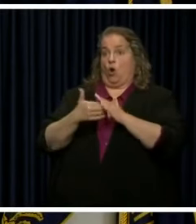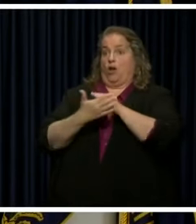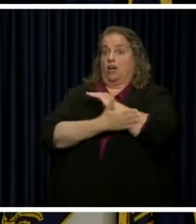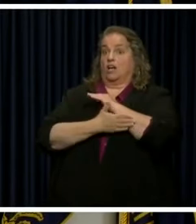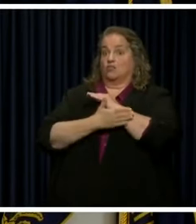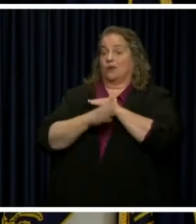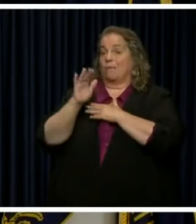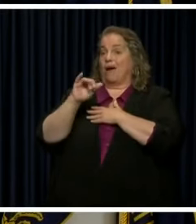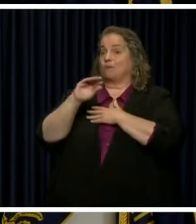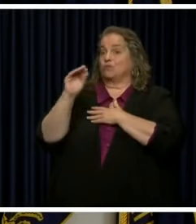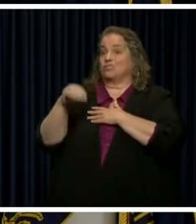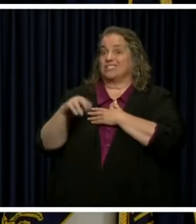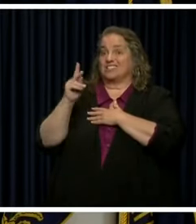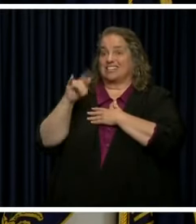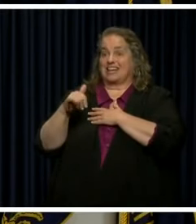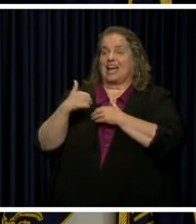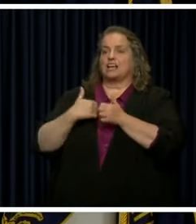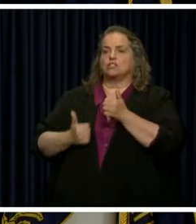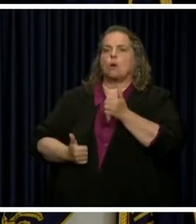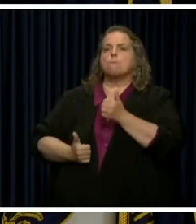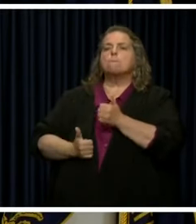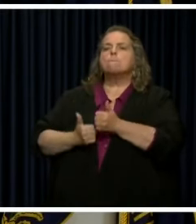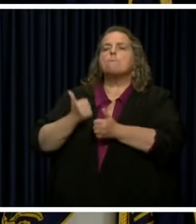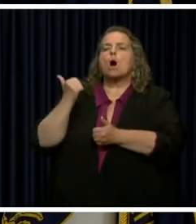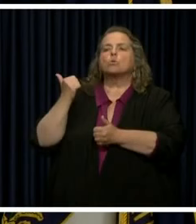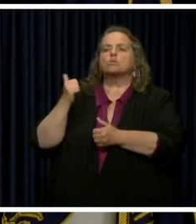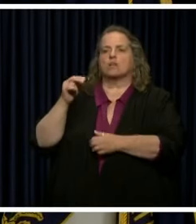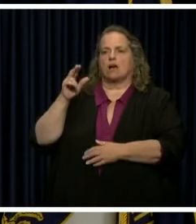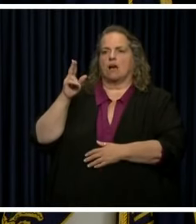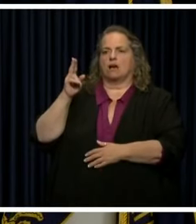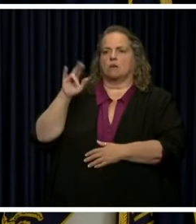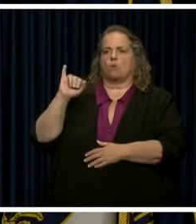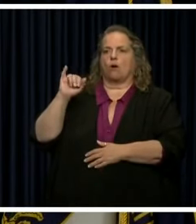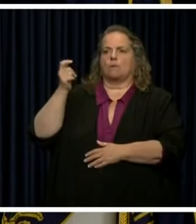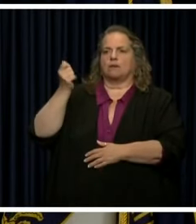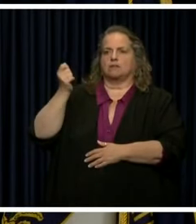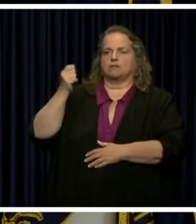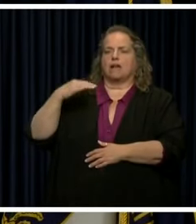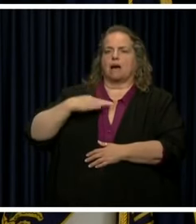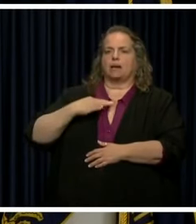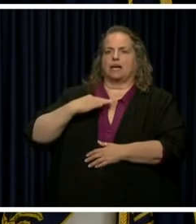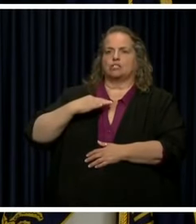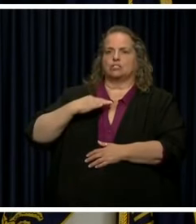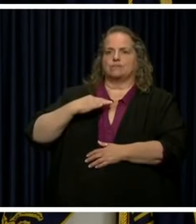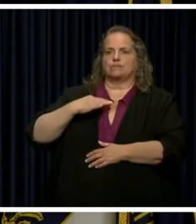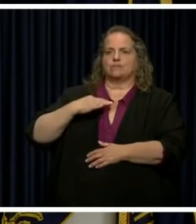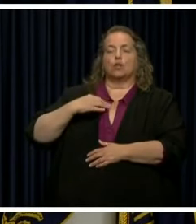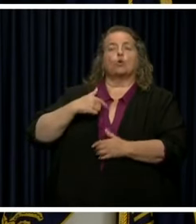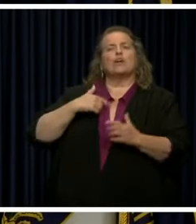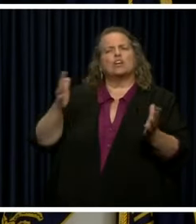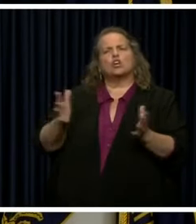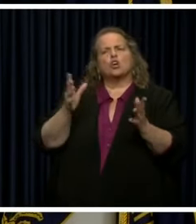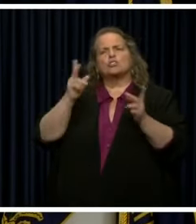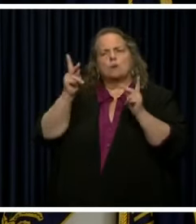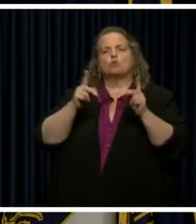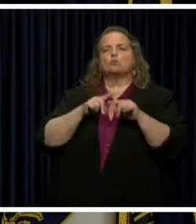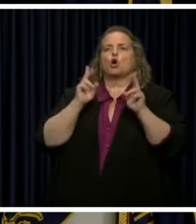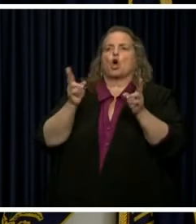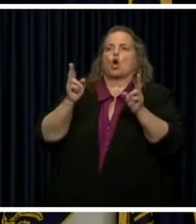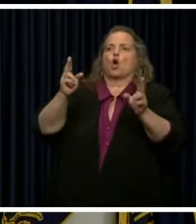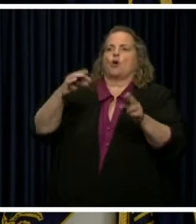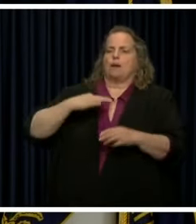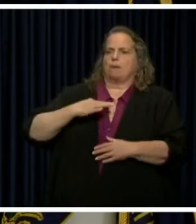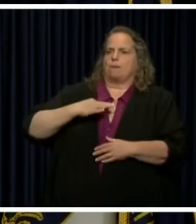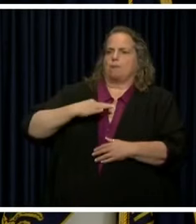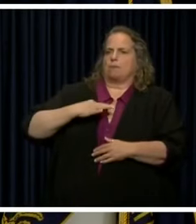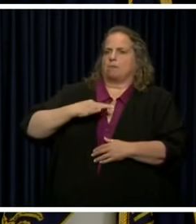by percentage. Folks, everybody else is going to catch up to us. We encourage people to do it faster. We were more aggressive in opening it up to